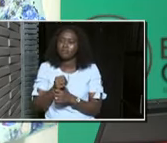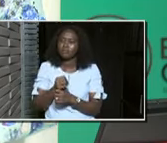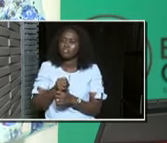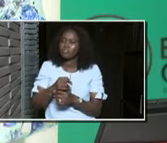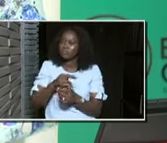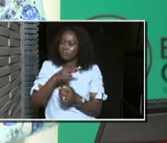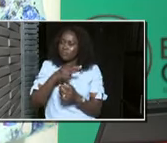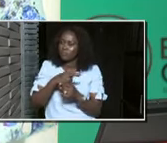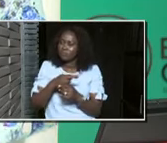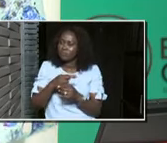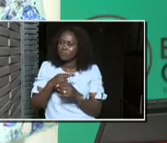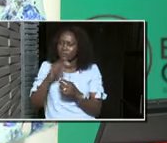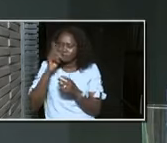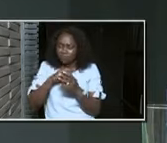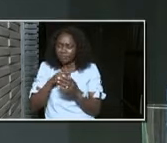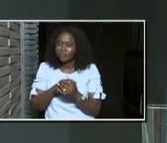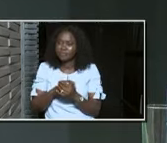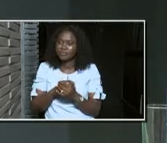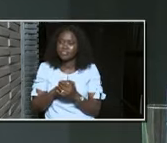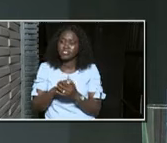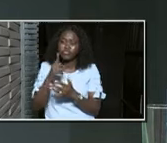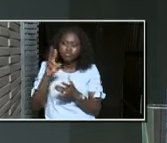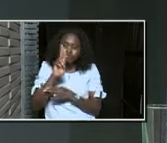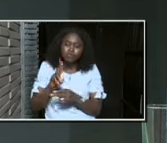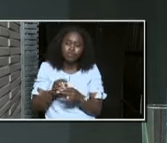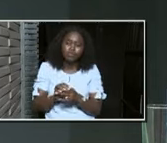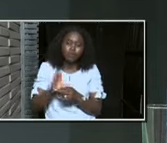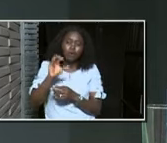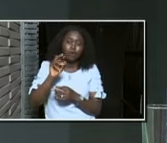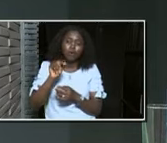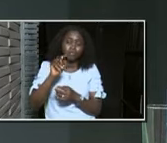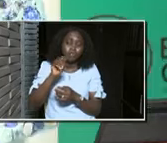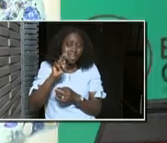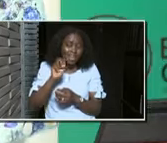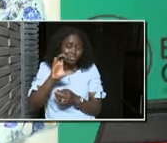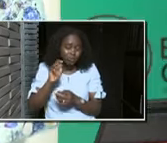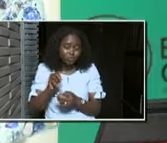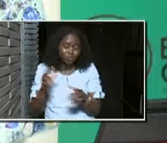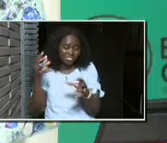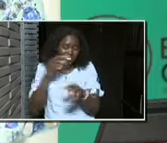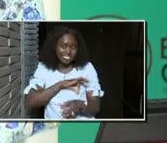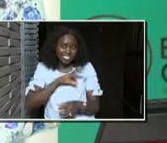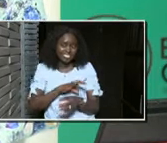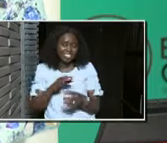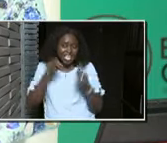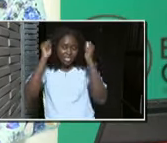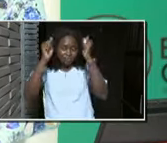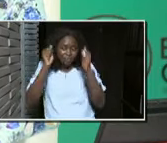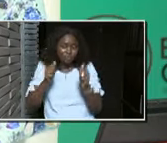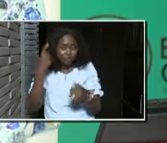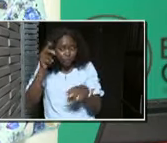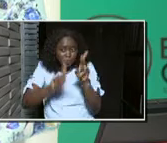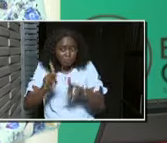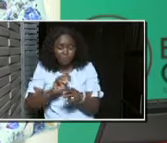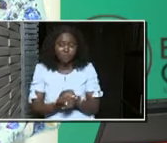you used contractors to gain admissions for people and administer scholarship, turning, and